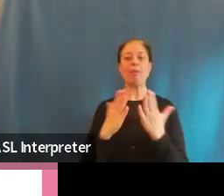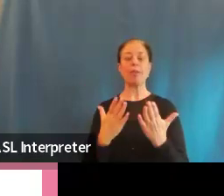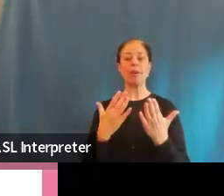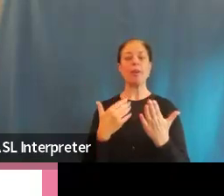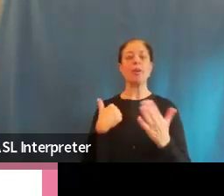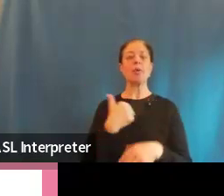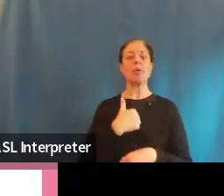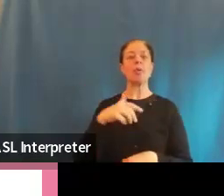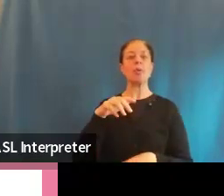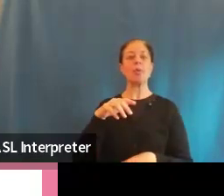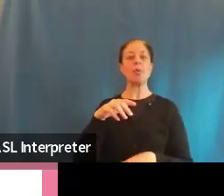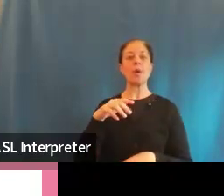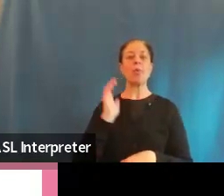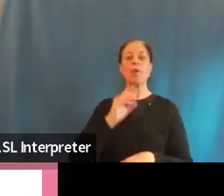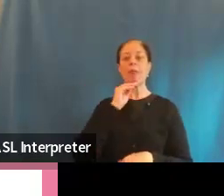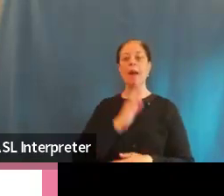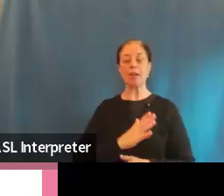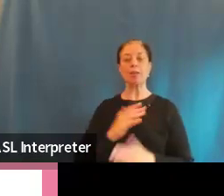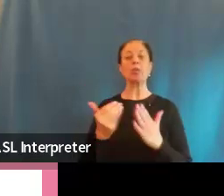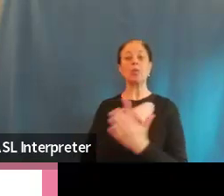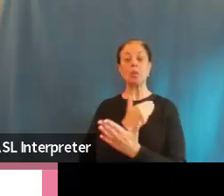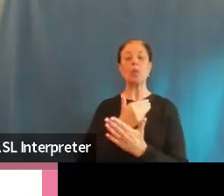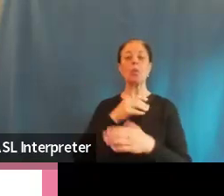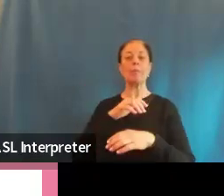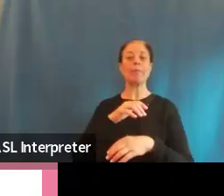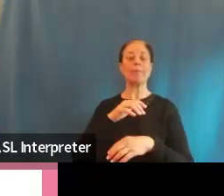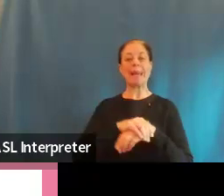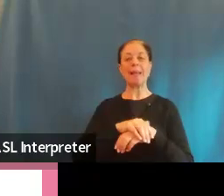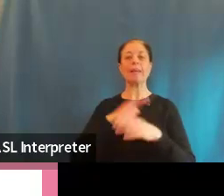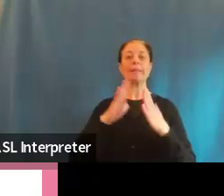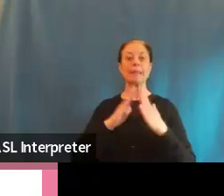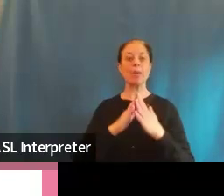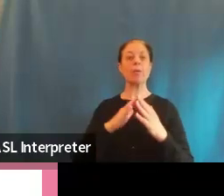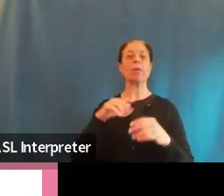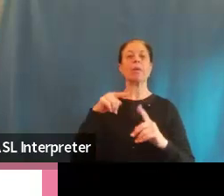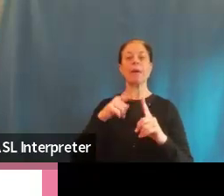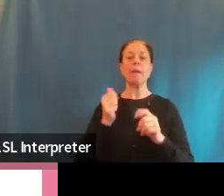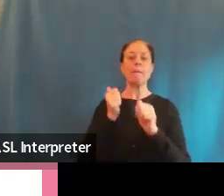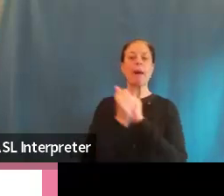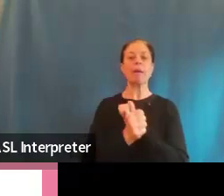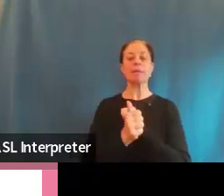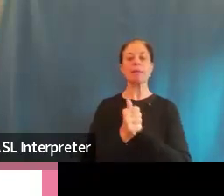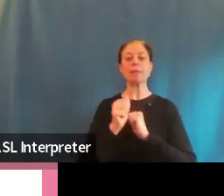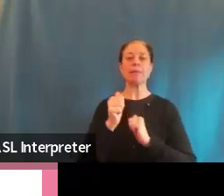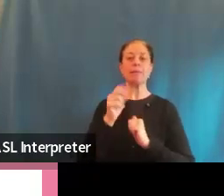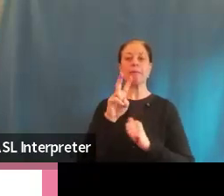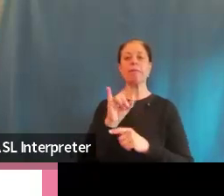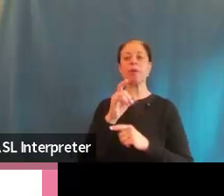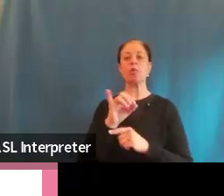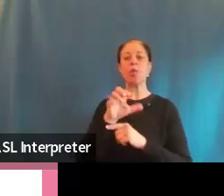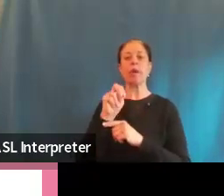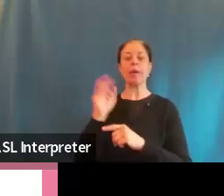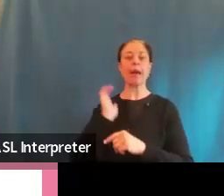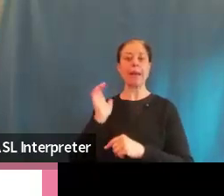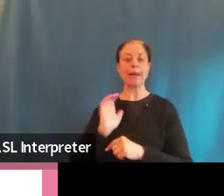Were Liars. In a New England town, now long past its Victorian heyday, there still stand 12